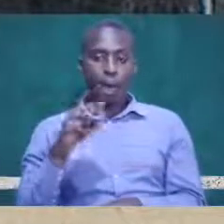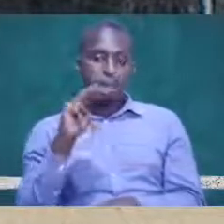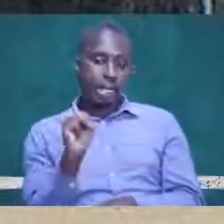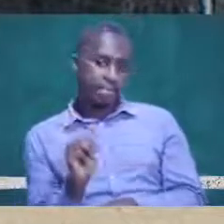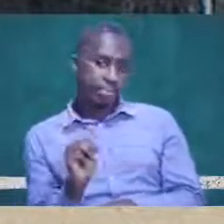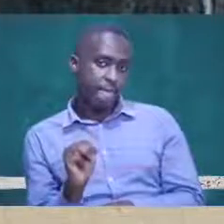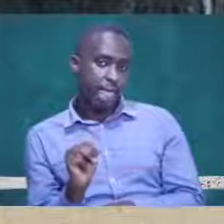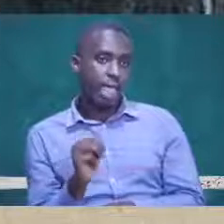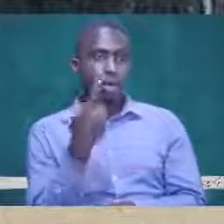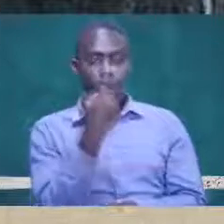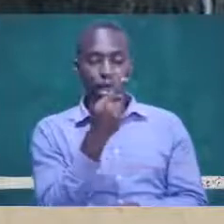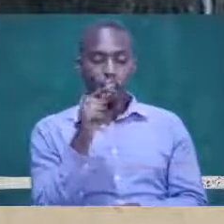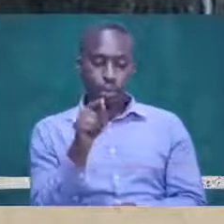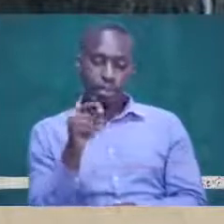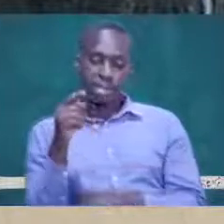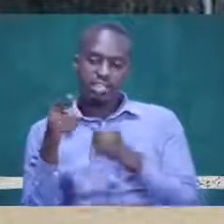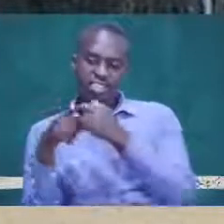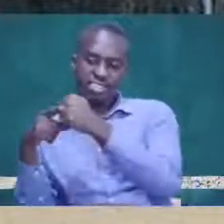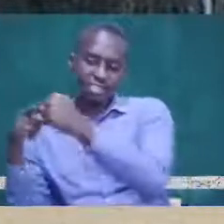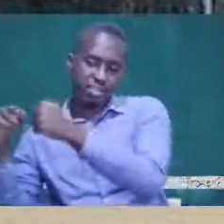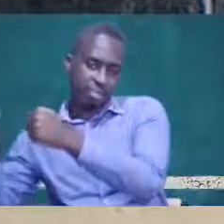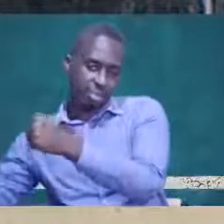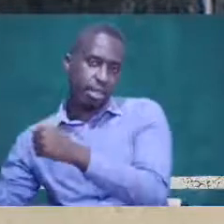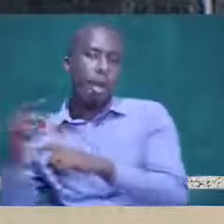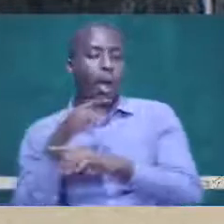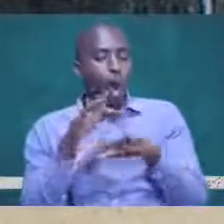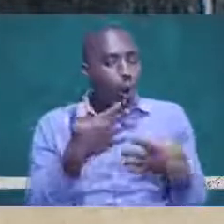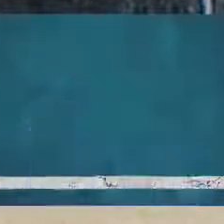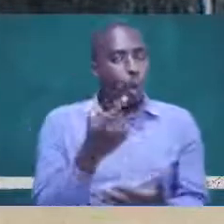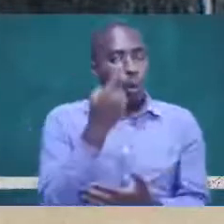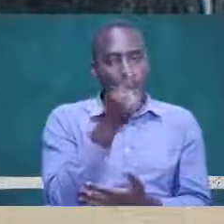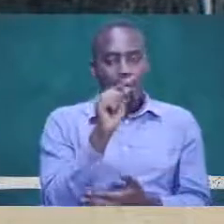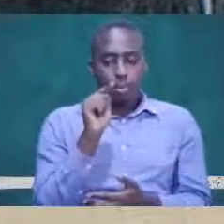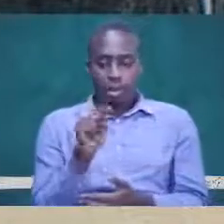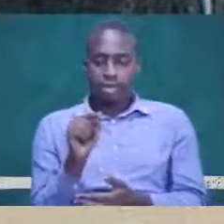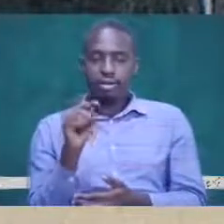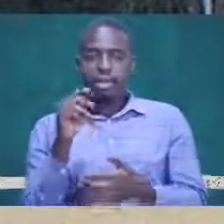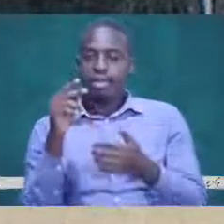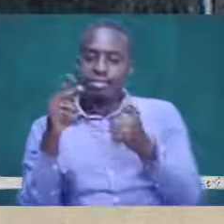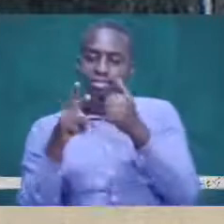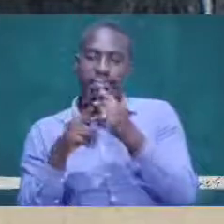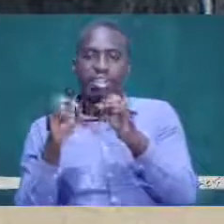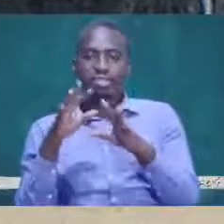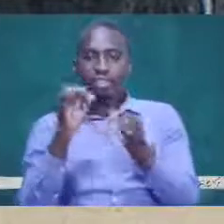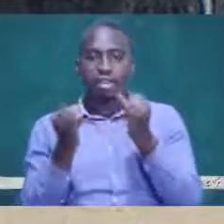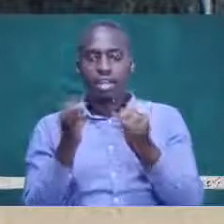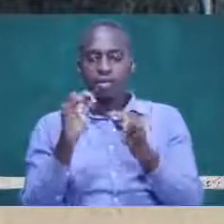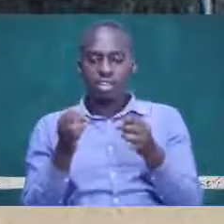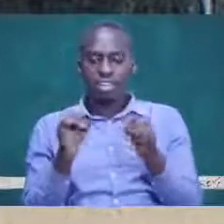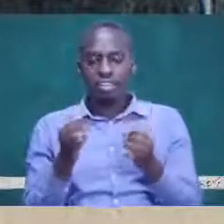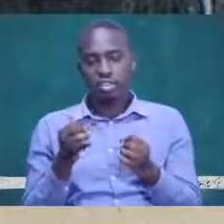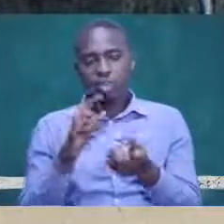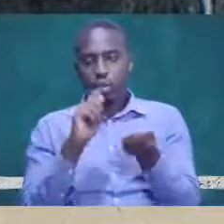is 1.66 or 1.7 times. If you round off to 1 decimal place, it will